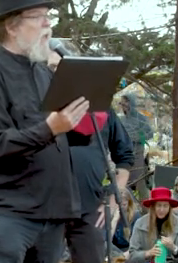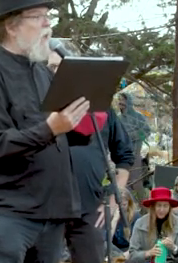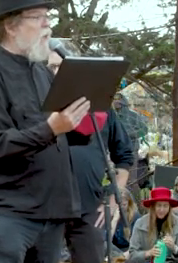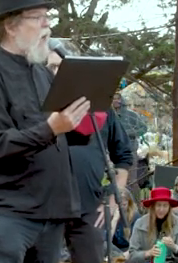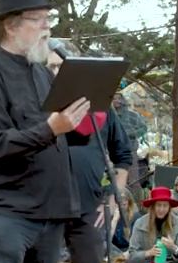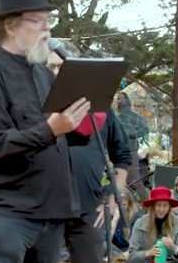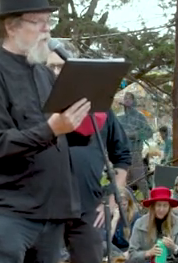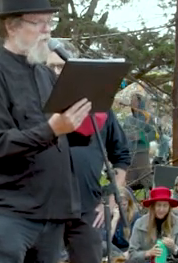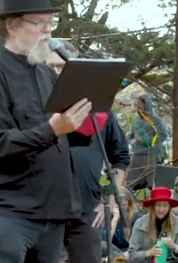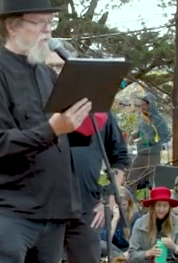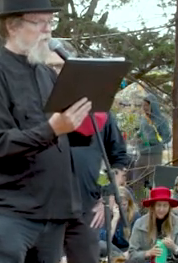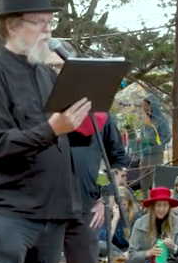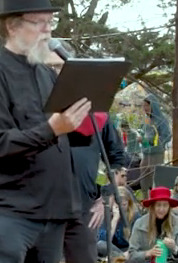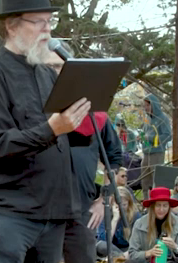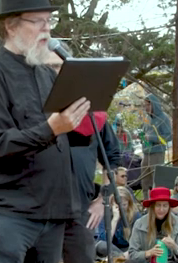Patricia O'Connor.